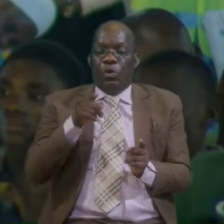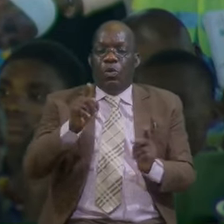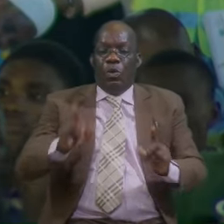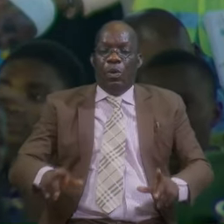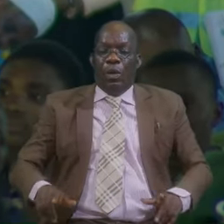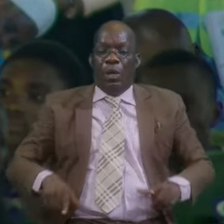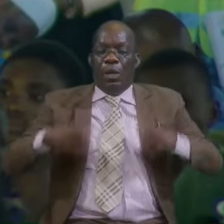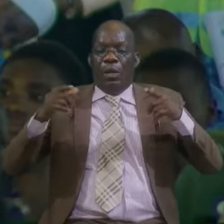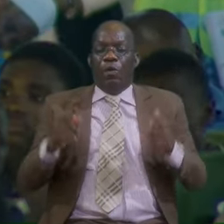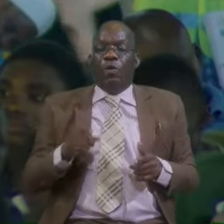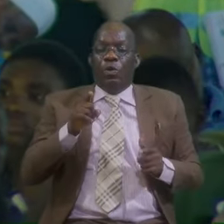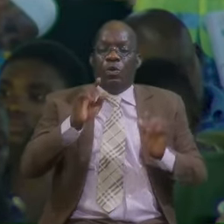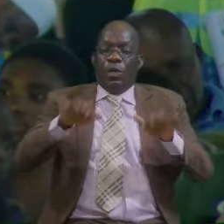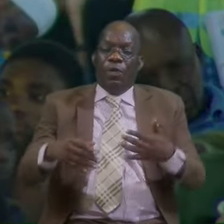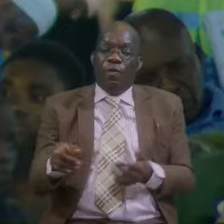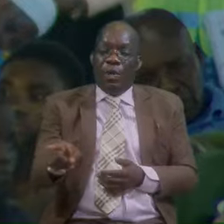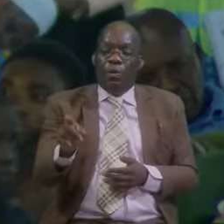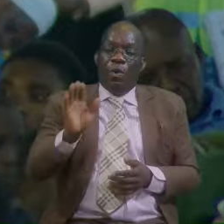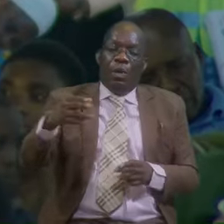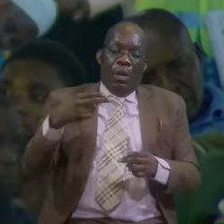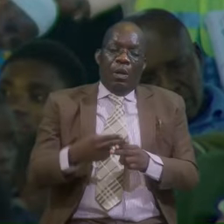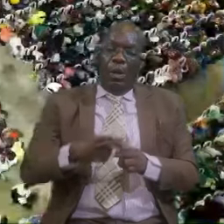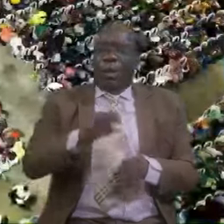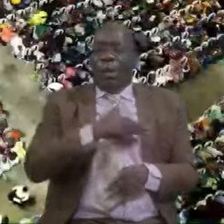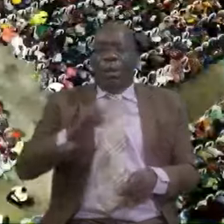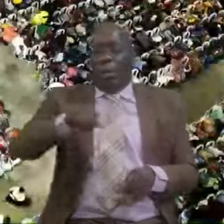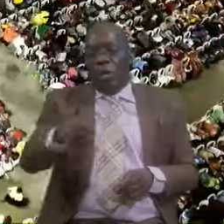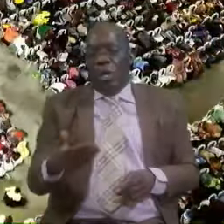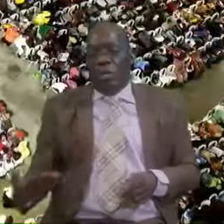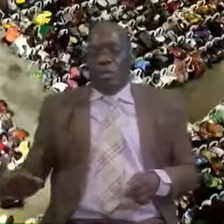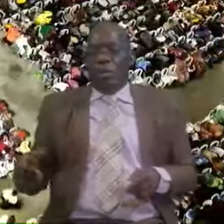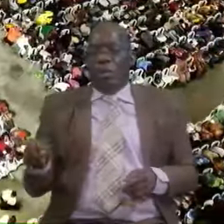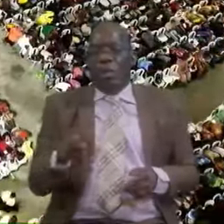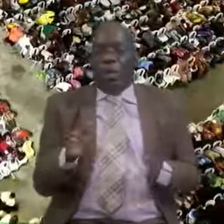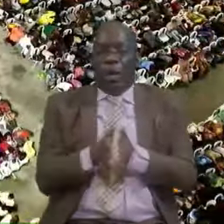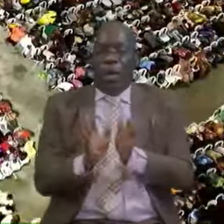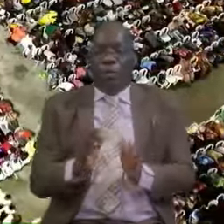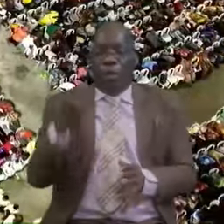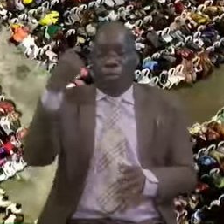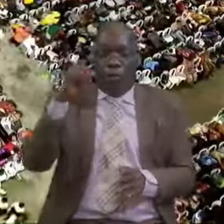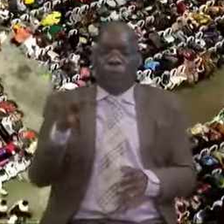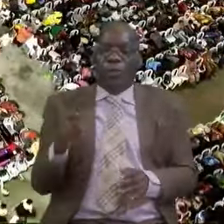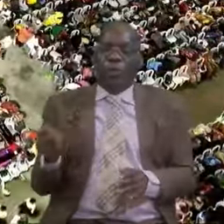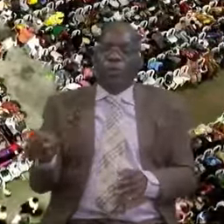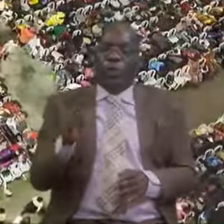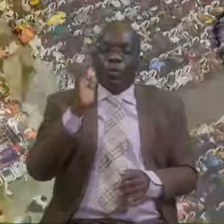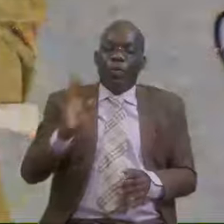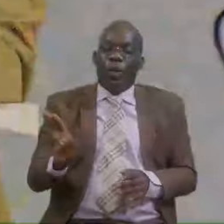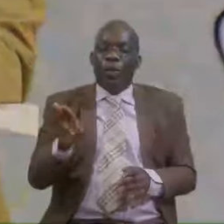Give them your names and all the things they'll be asking for. They will use that to follow you